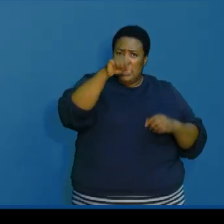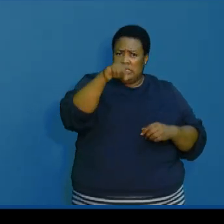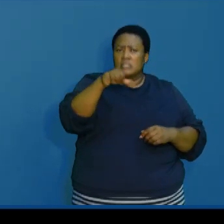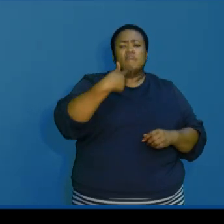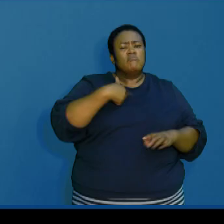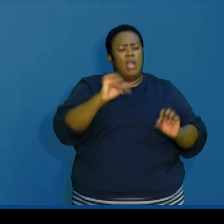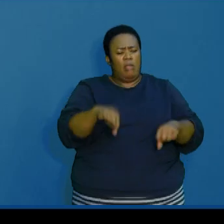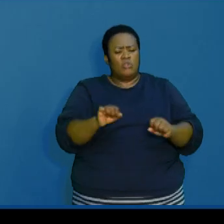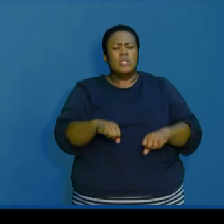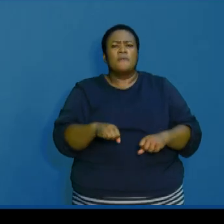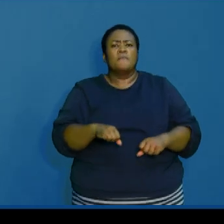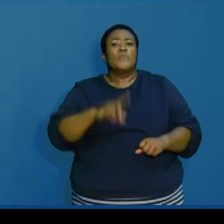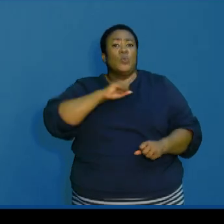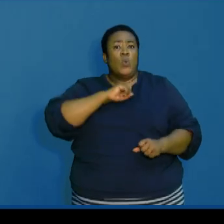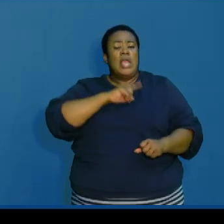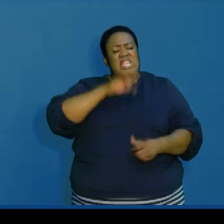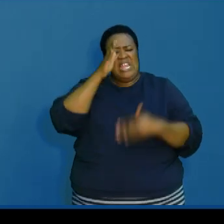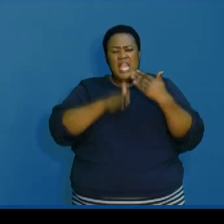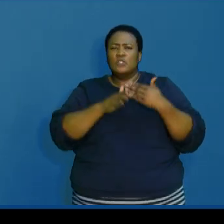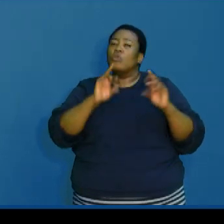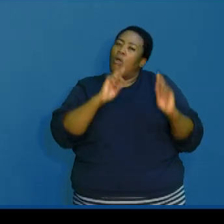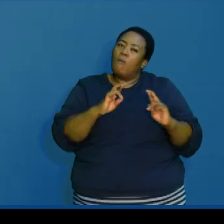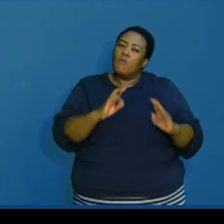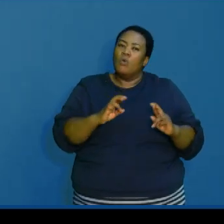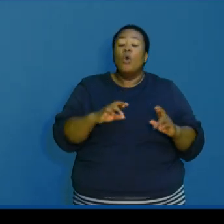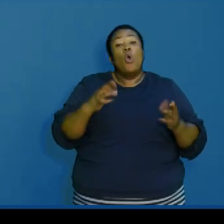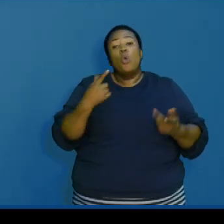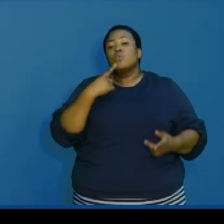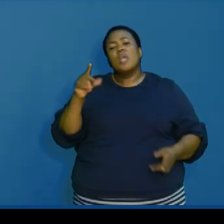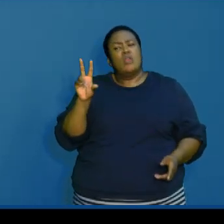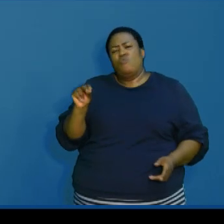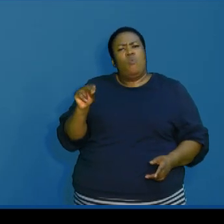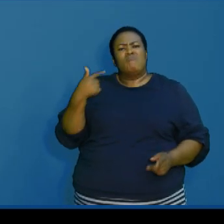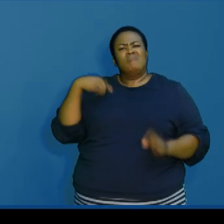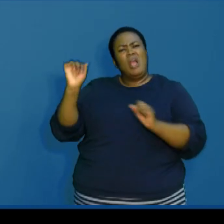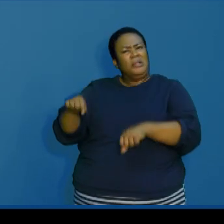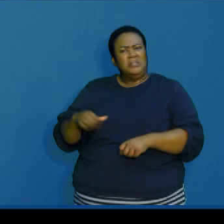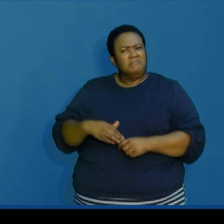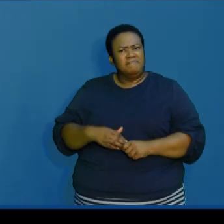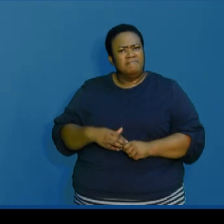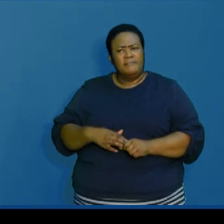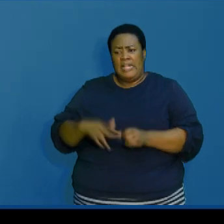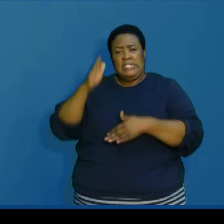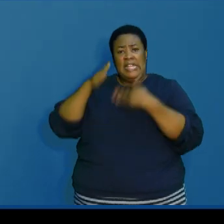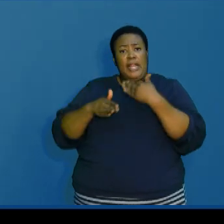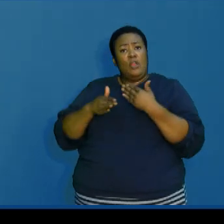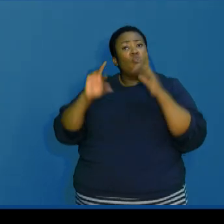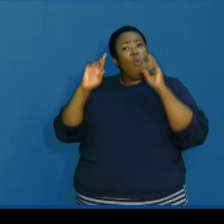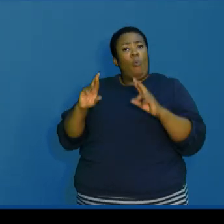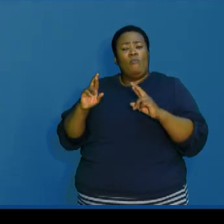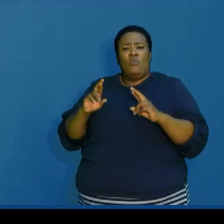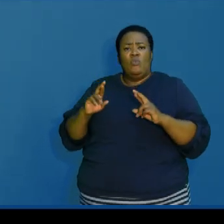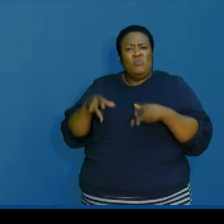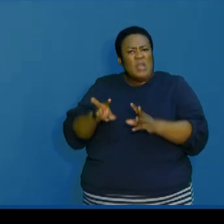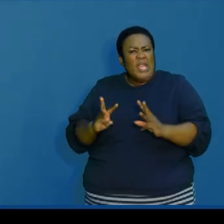don't believe that, you say, no, I don't agree. It doesn't end on a hopeful note. So basically, when you